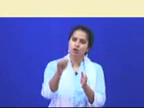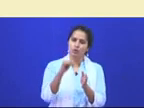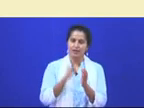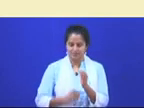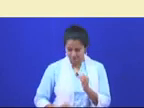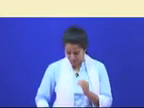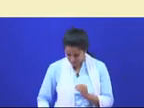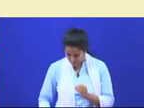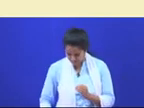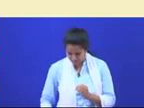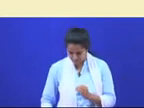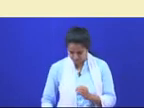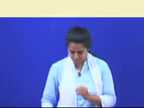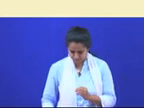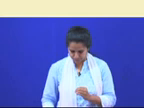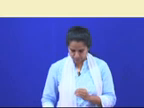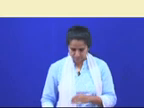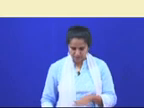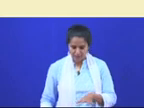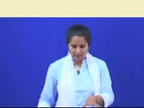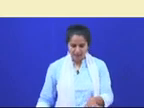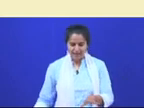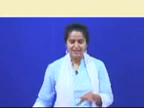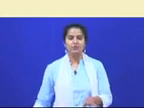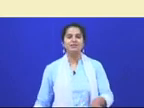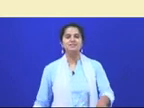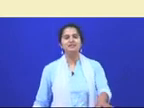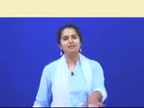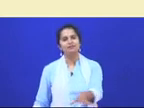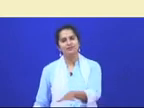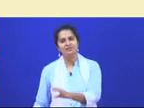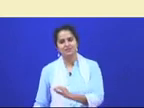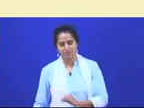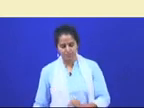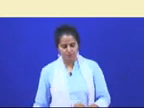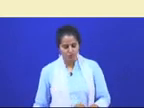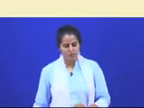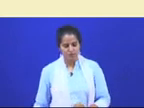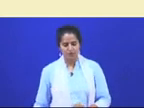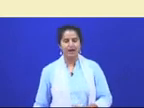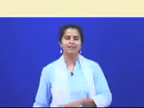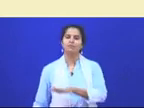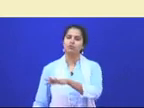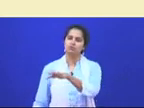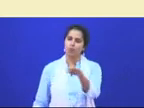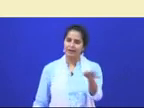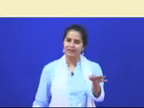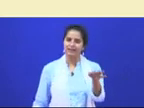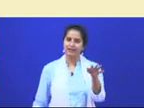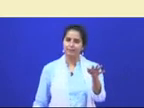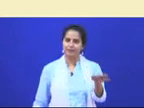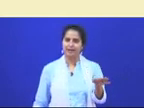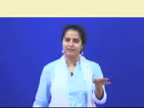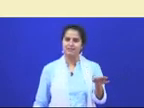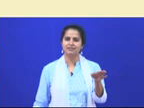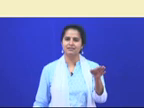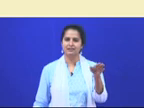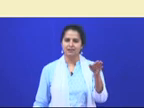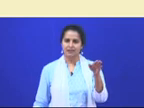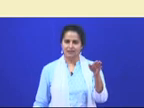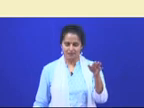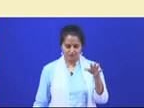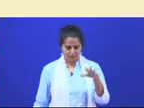the locative case. And as you can see, the first simple rule here and the most widely applied,